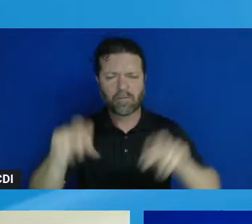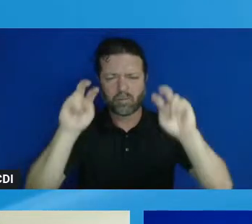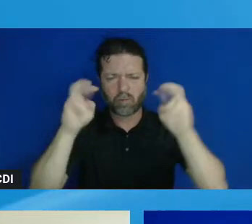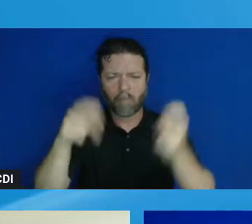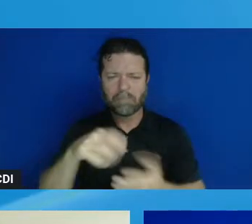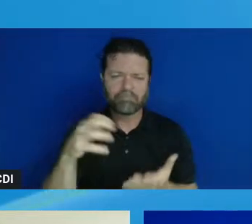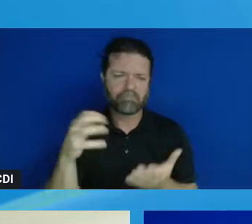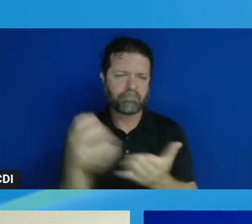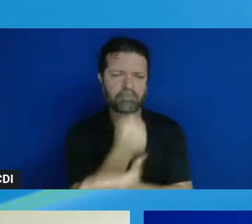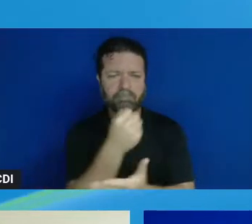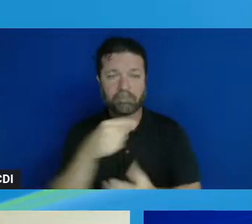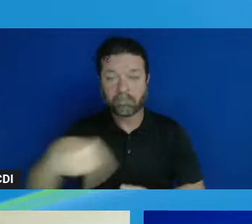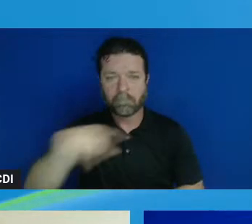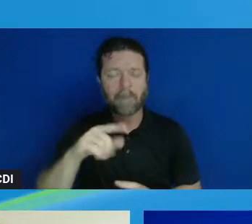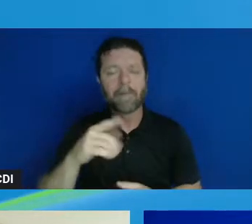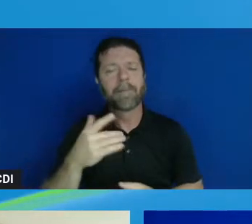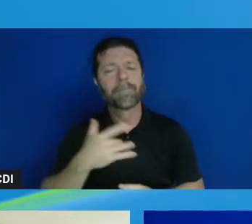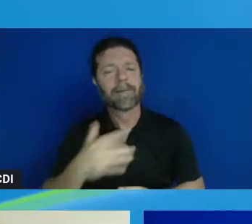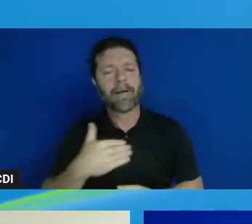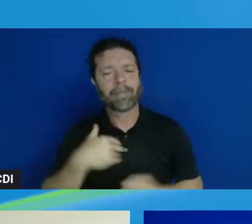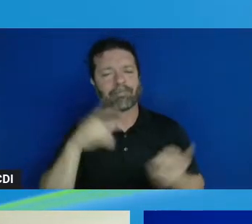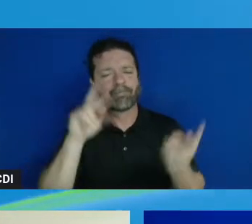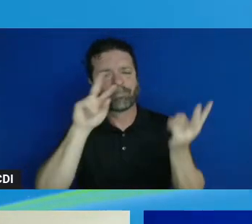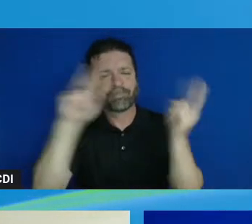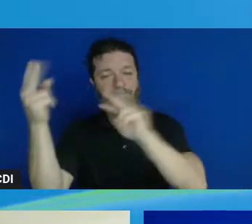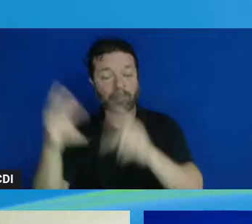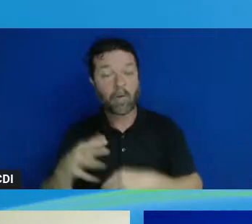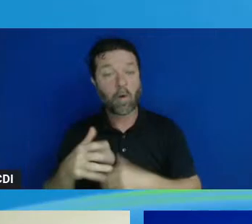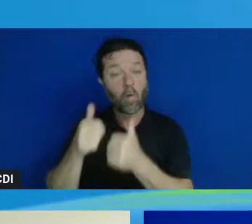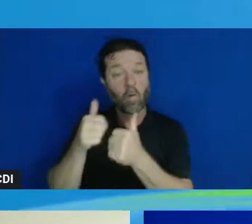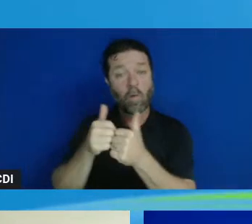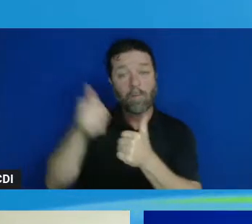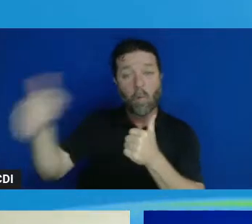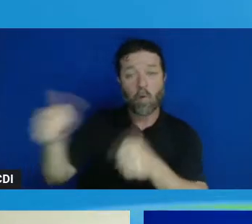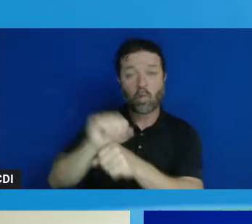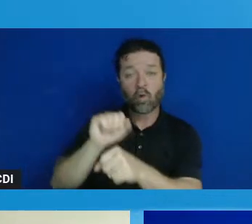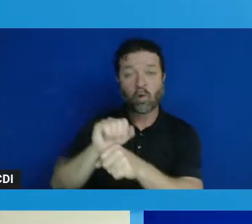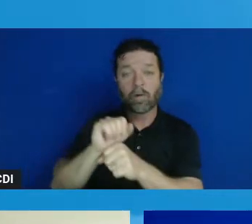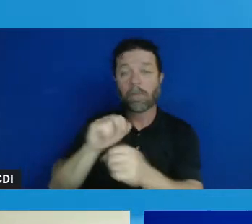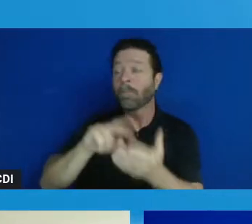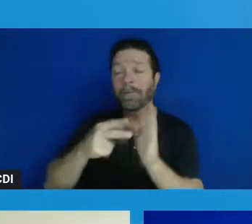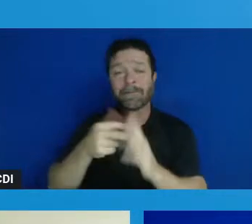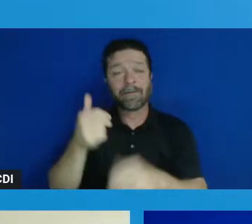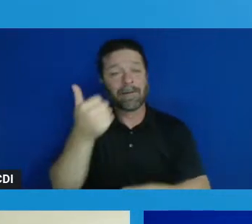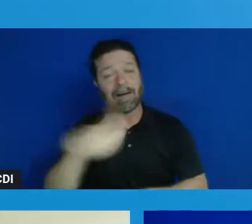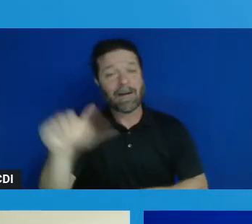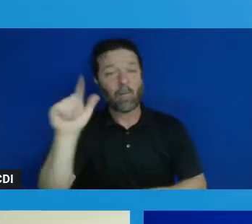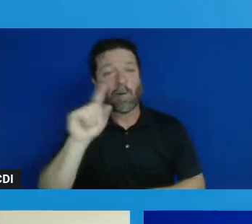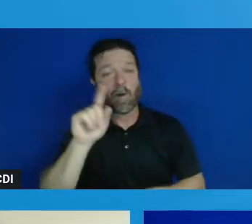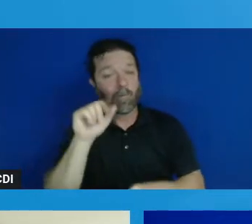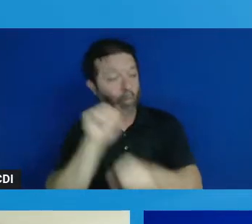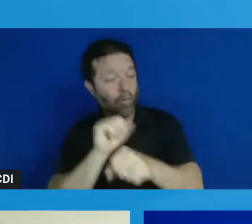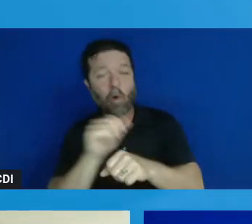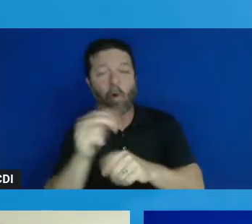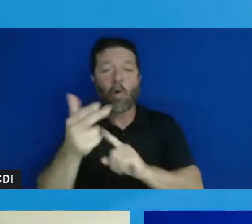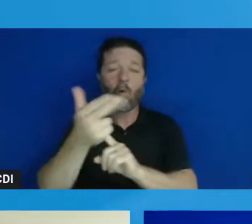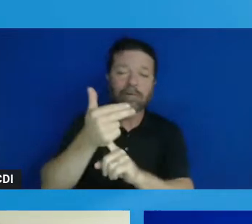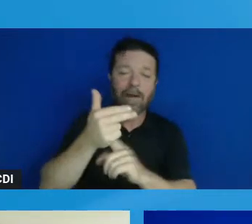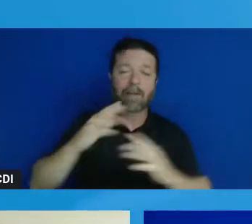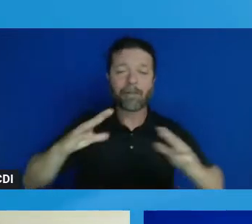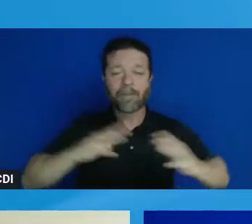out there that, remote work, you can do it from anywhere, right? You could do it from the hotel when you're on vacation. You can do it from the